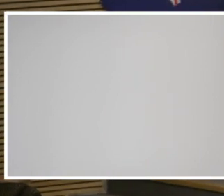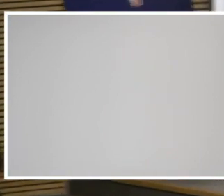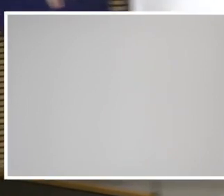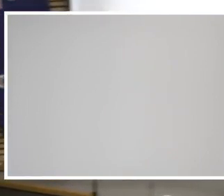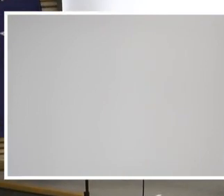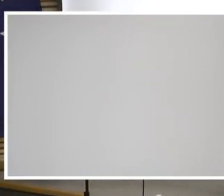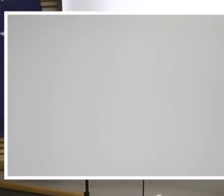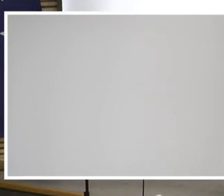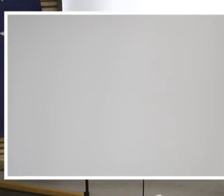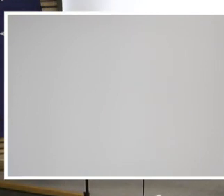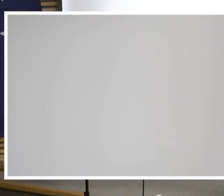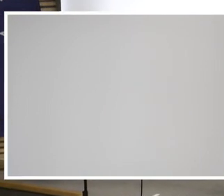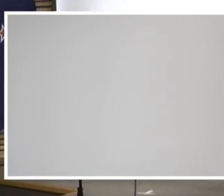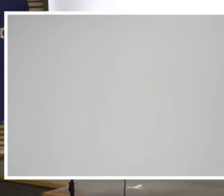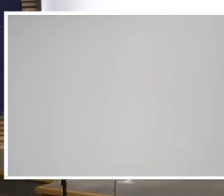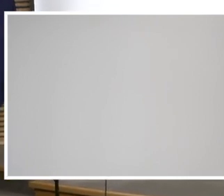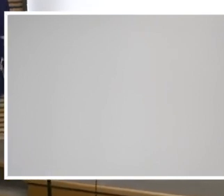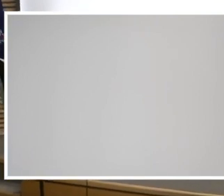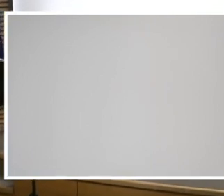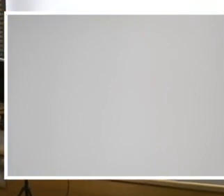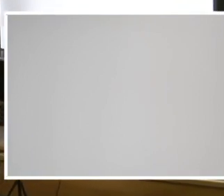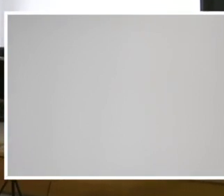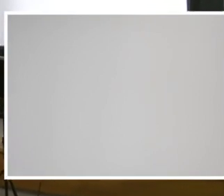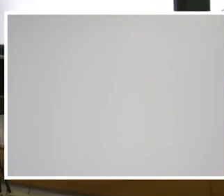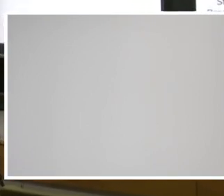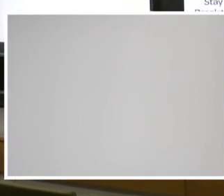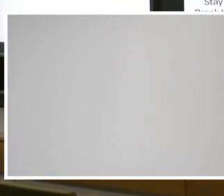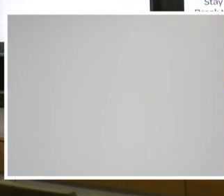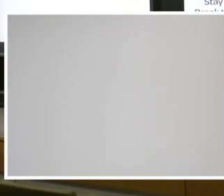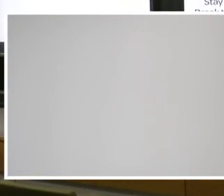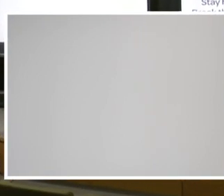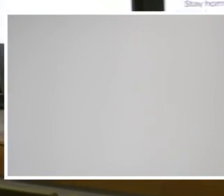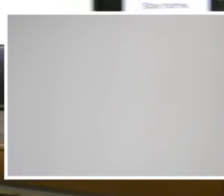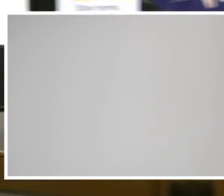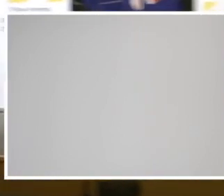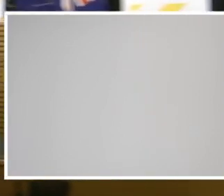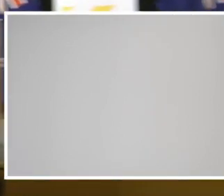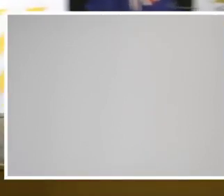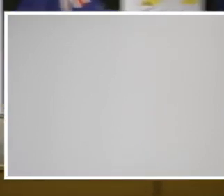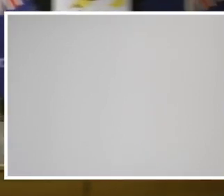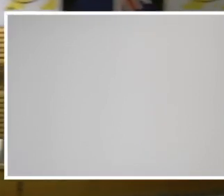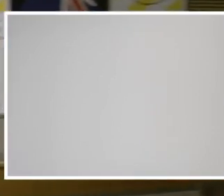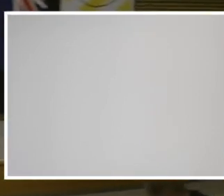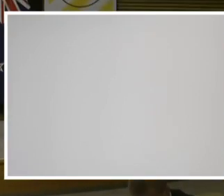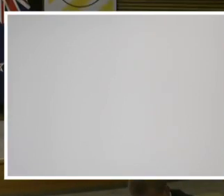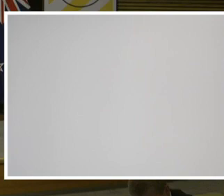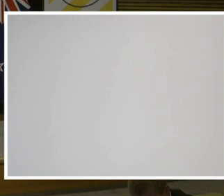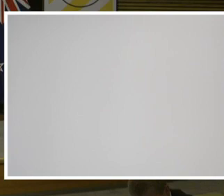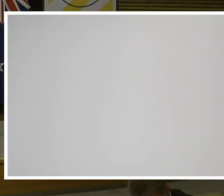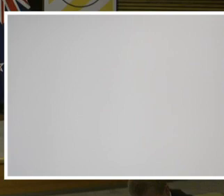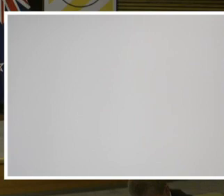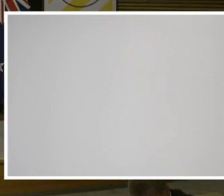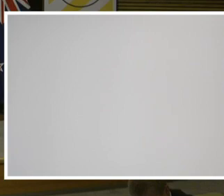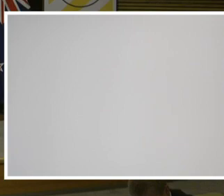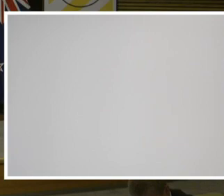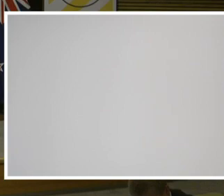begins. A group of New Zealanders stuck on the Greg Mortimer cruise ship in Uruguay look set to be evacuated on a medical flight to Australia. More